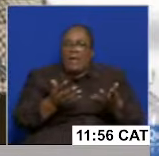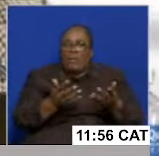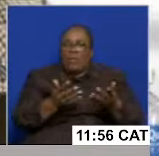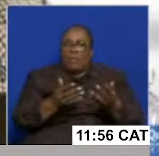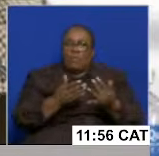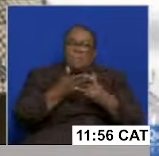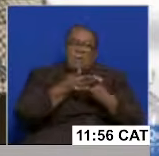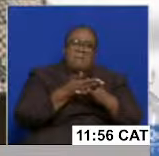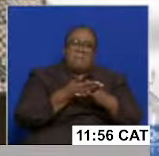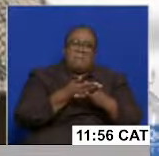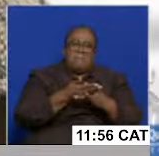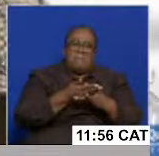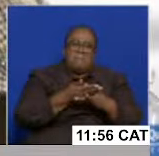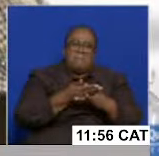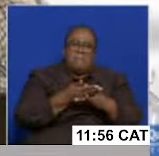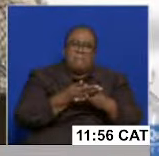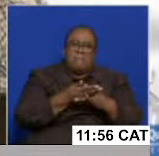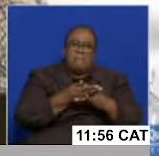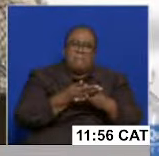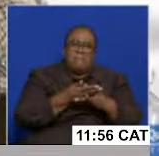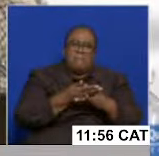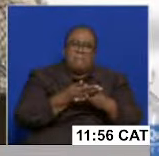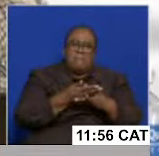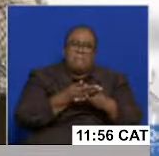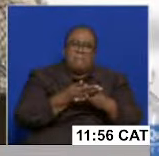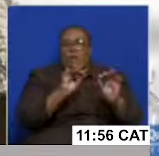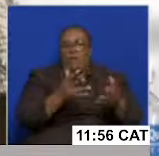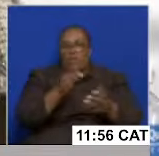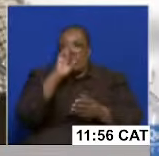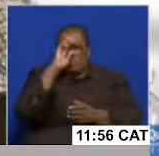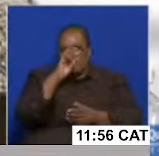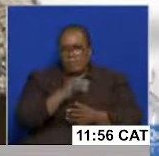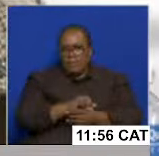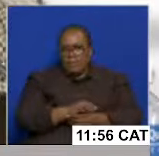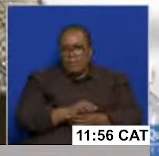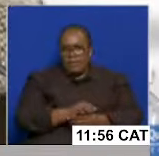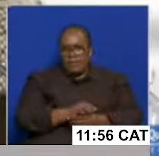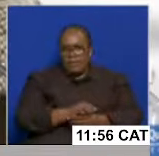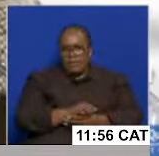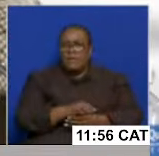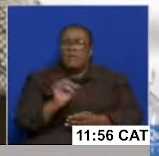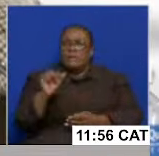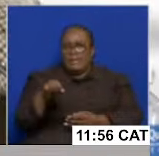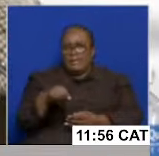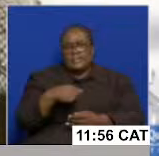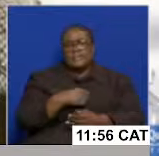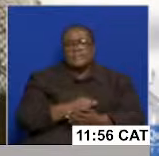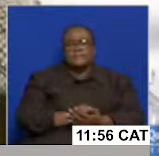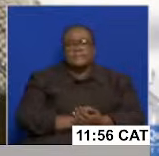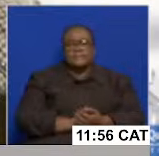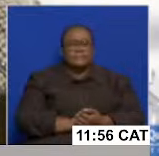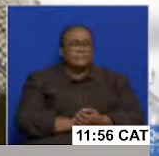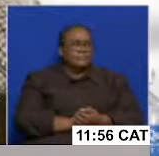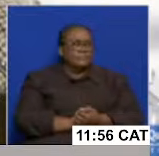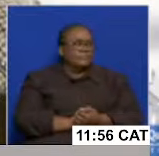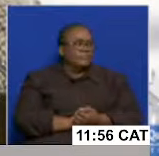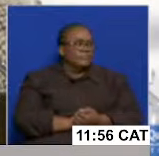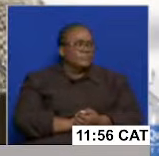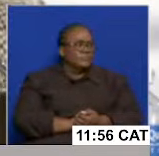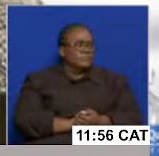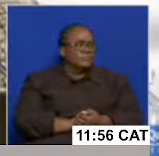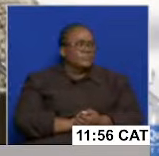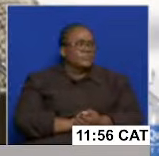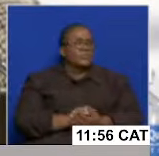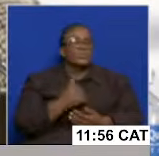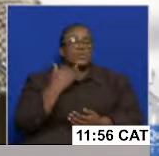to involve himself in that market. Do you recall that? Yes, I do. And when you view that against the statement